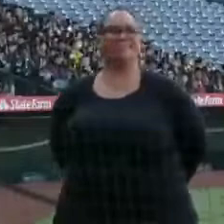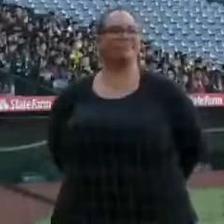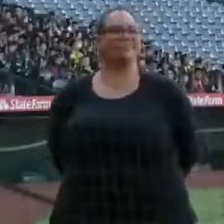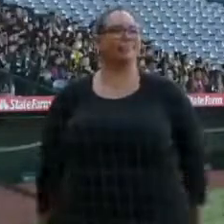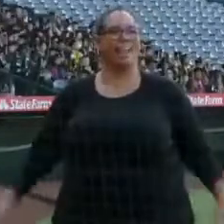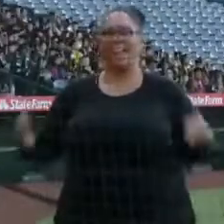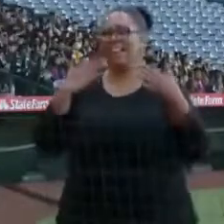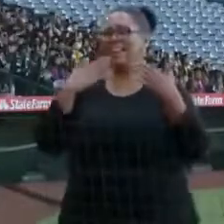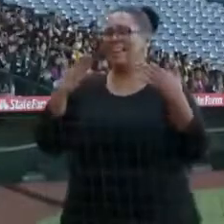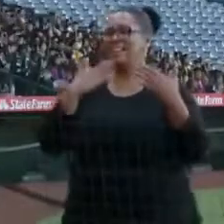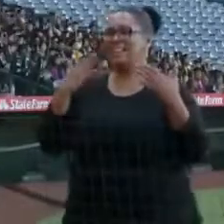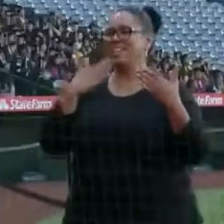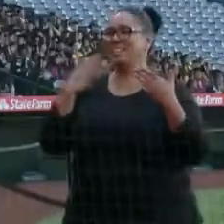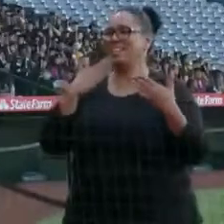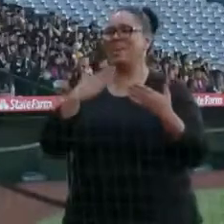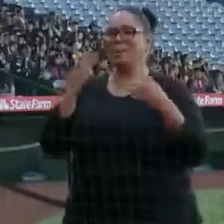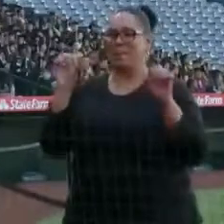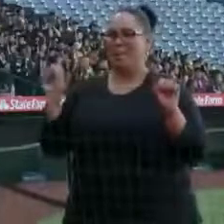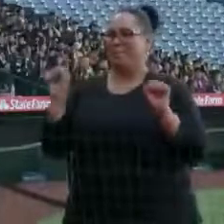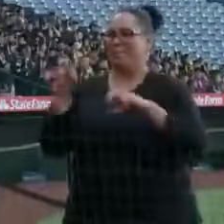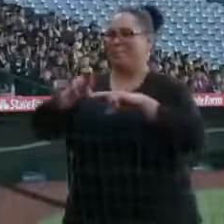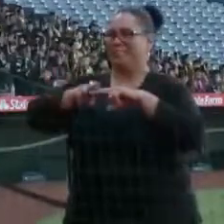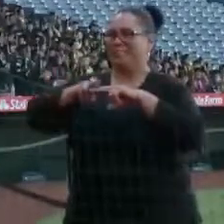Thank you. Winners, you may be seated.